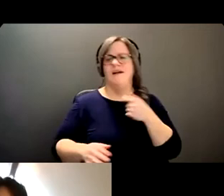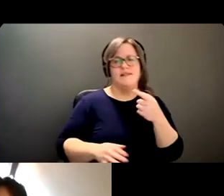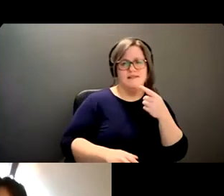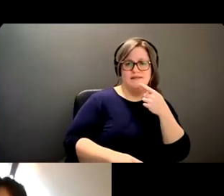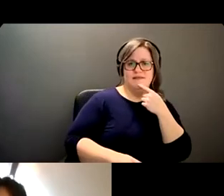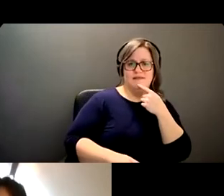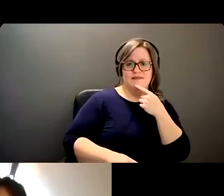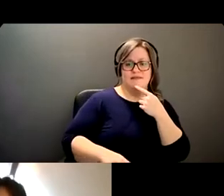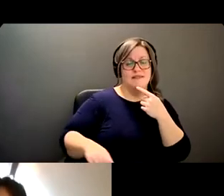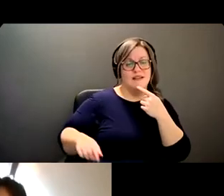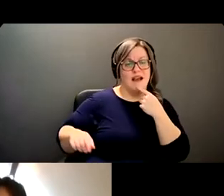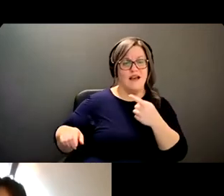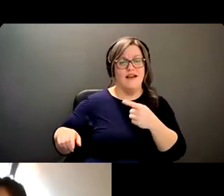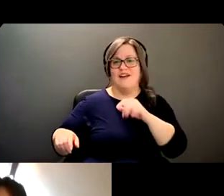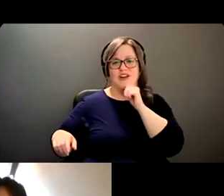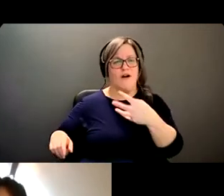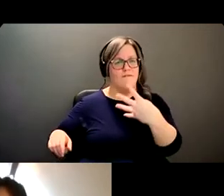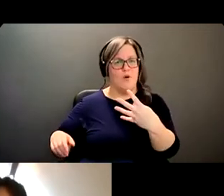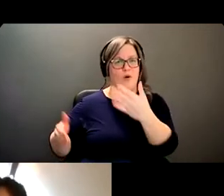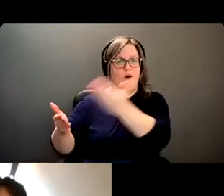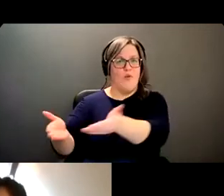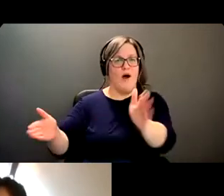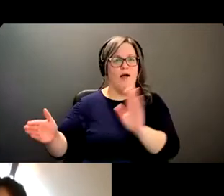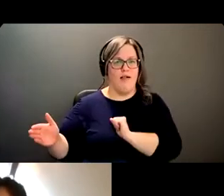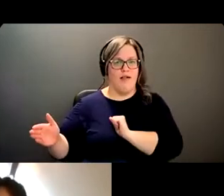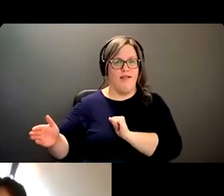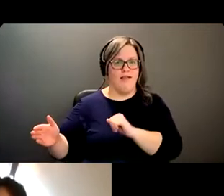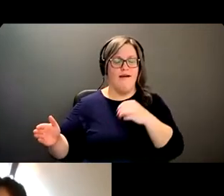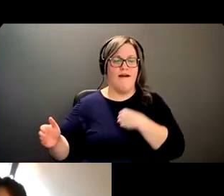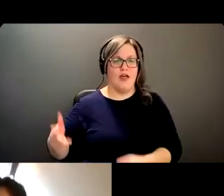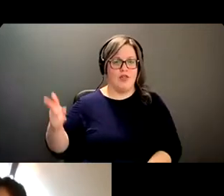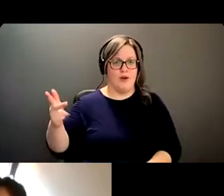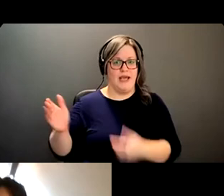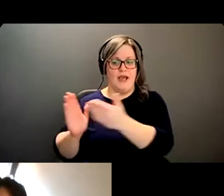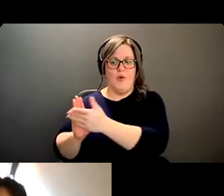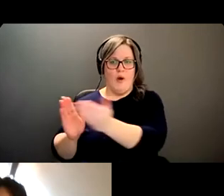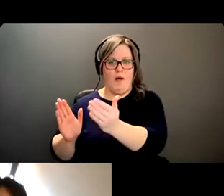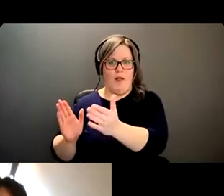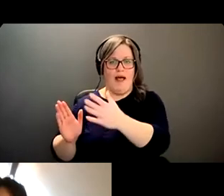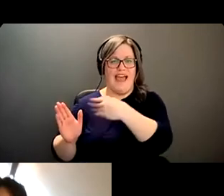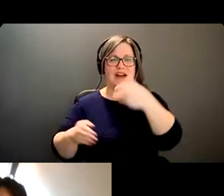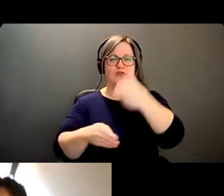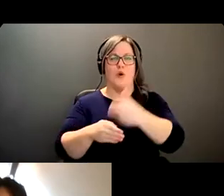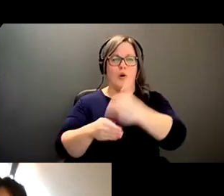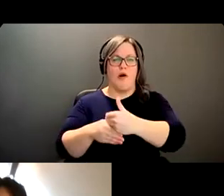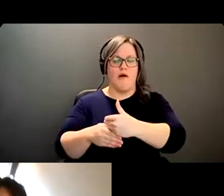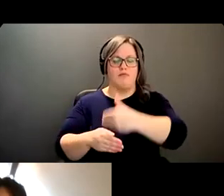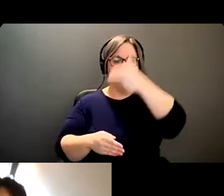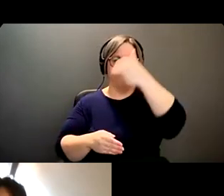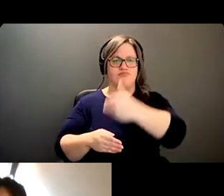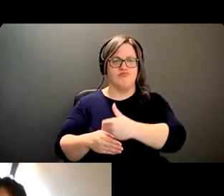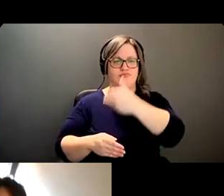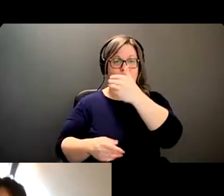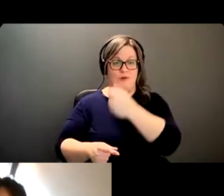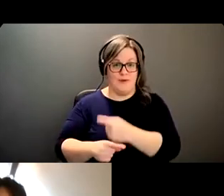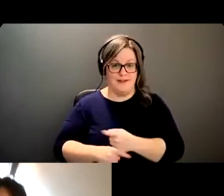walls than just outside, because there is a massive garage door. So as long as the weather was nice, you know, we really were